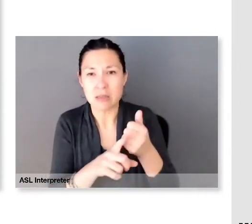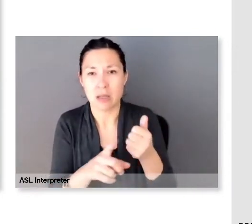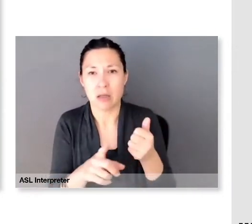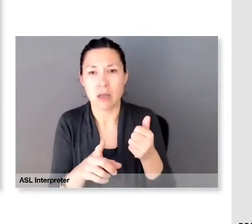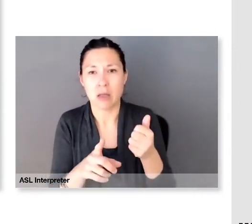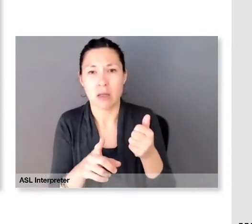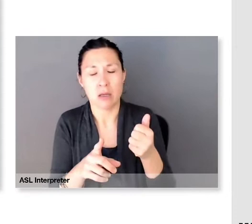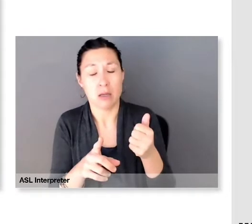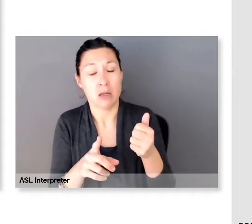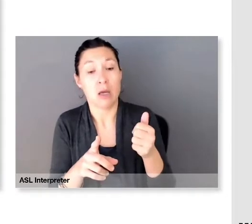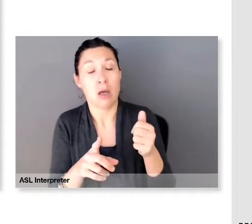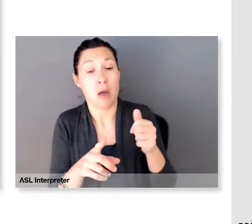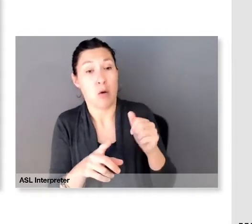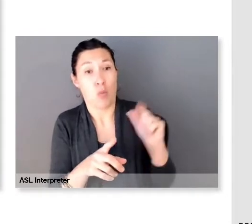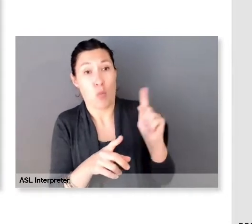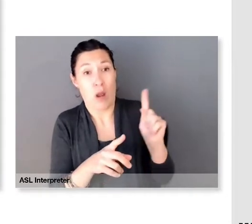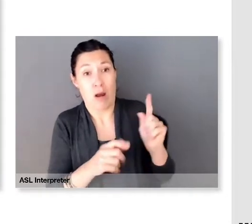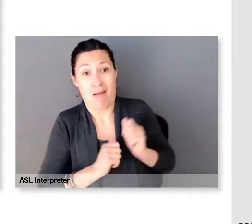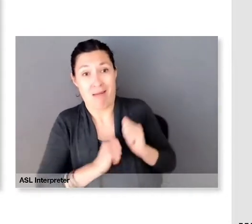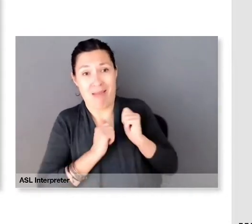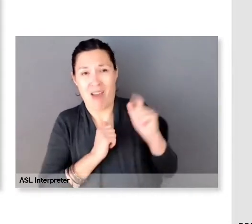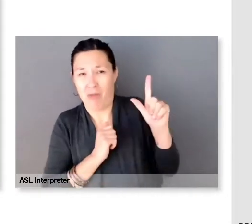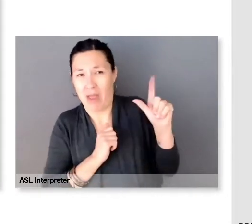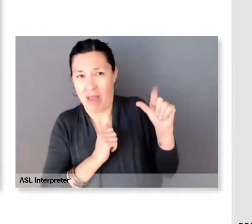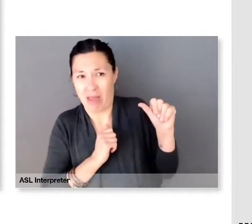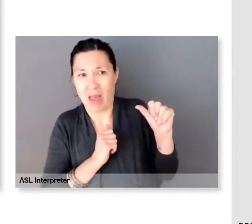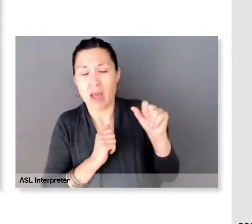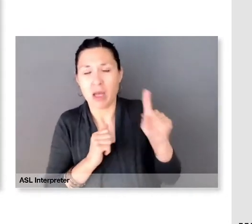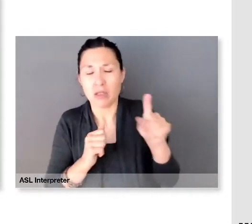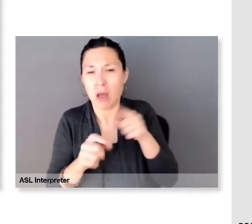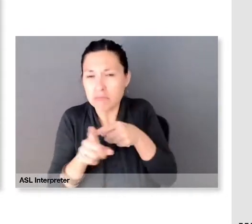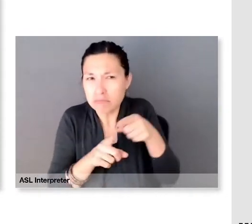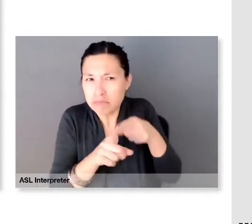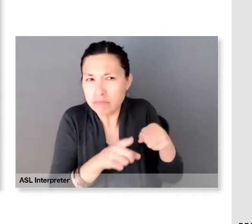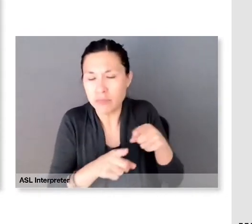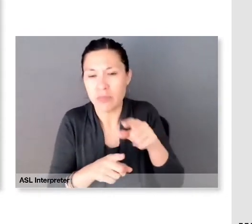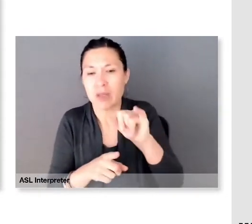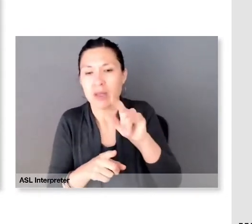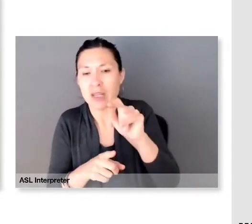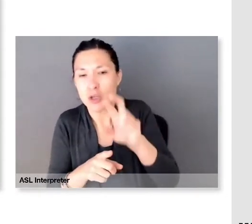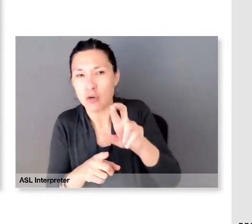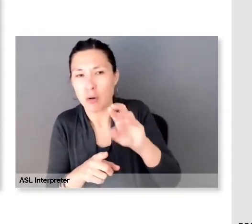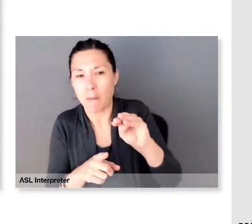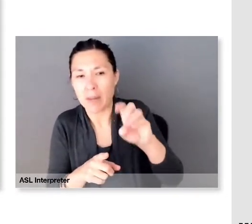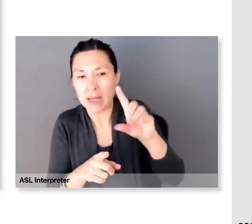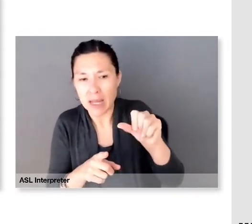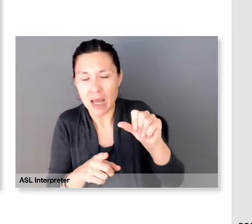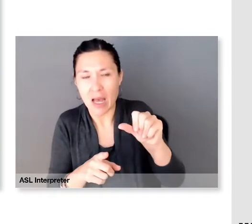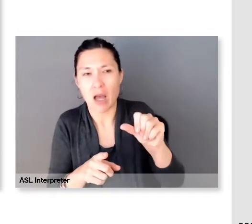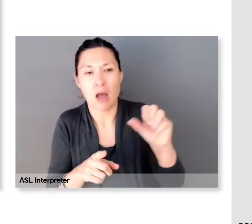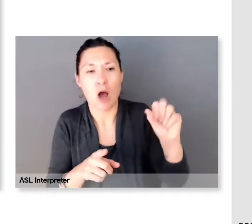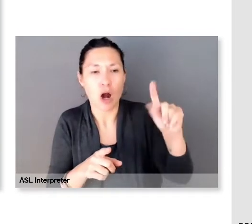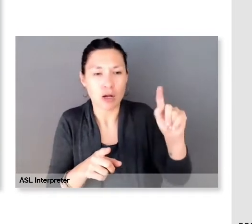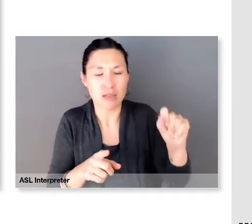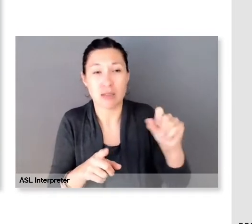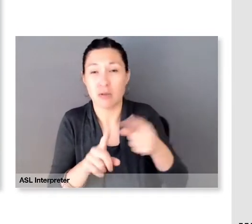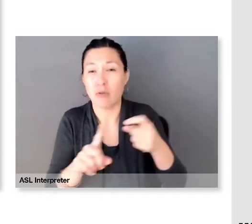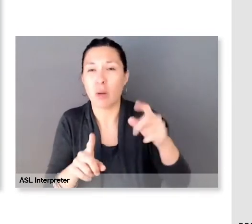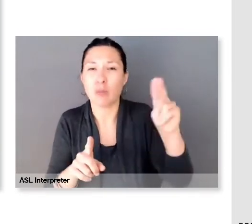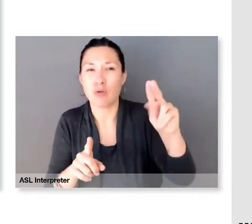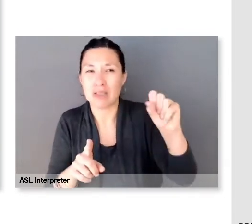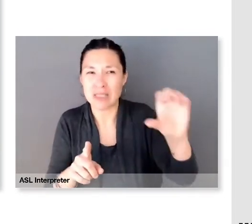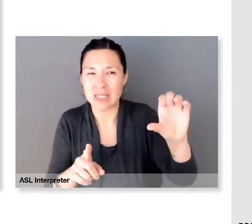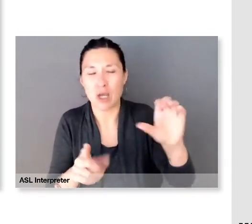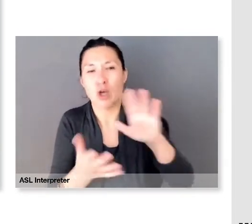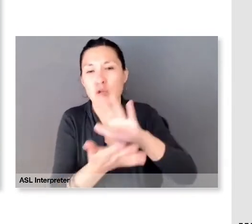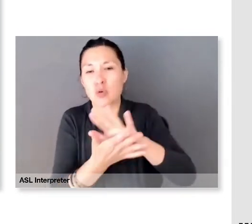Angeles, who holds a PhD in interdisciplinary and media arts and practice from USC School of Cinematic Arts. She explores how